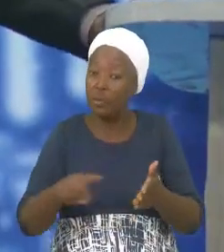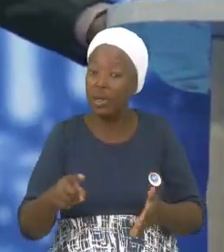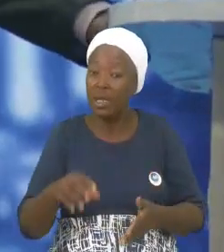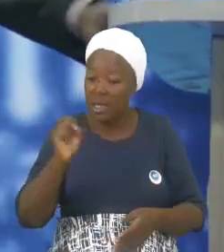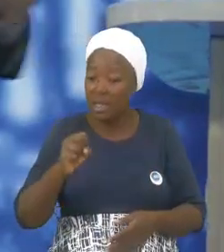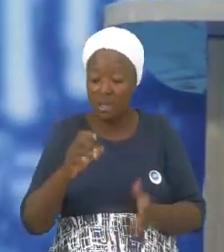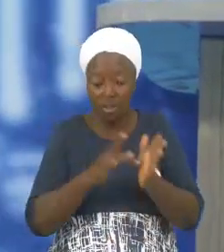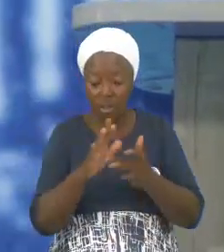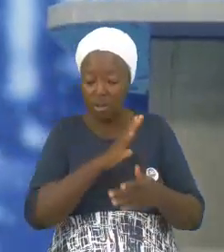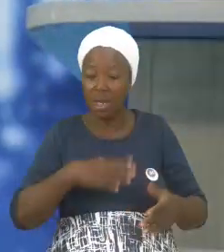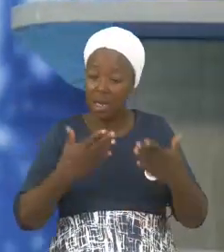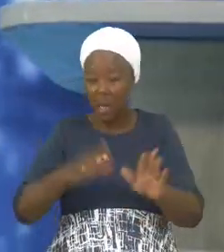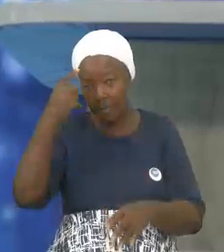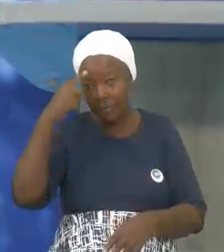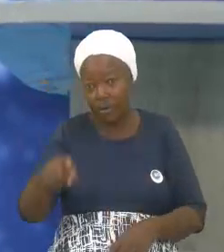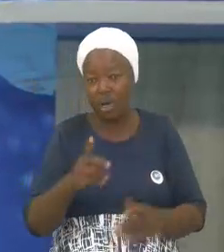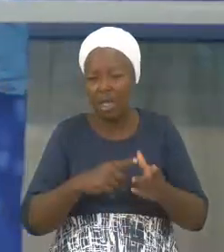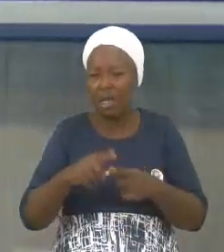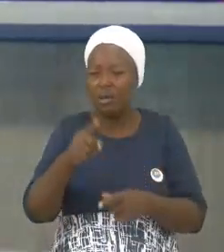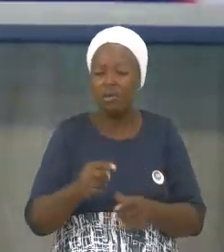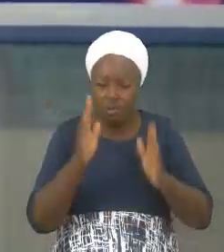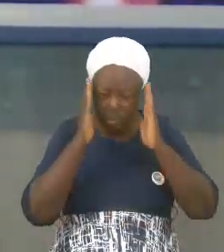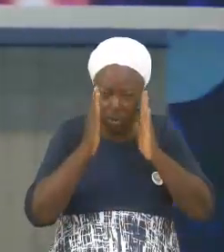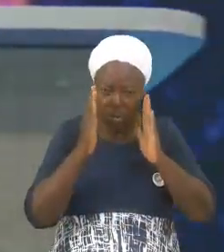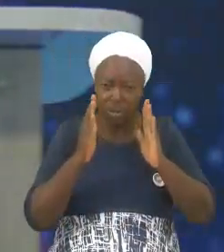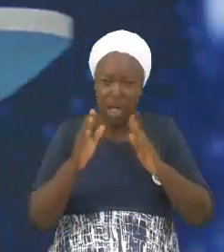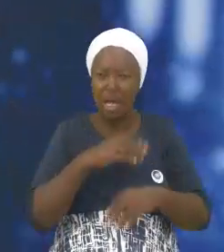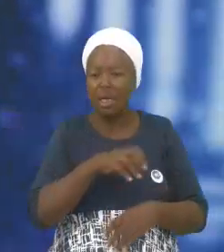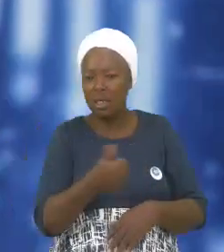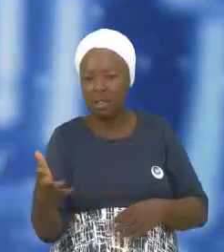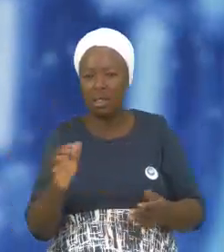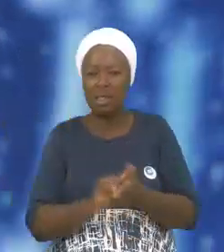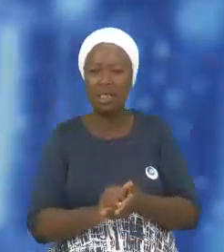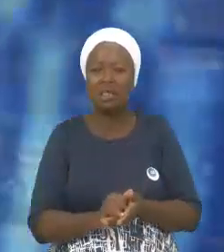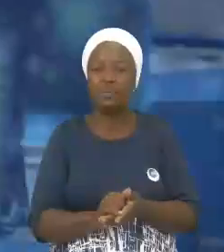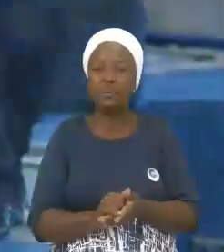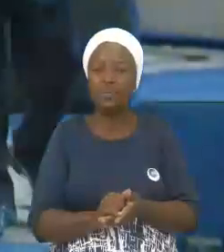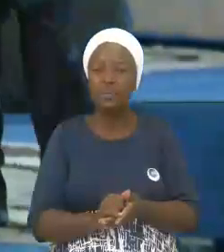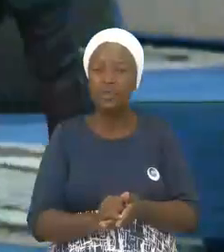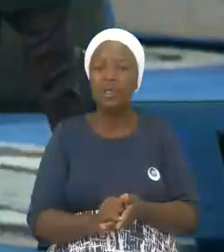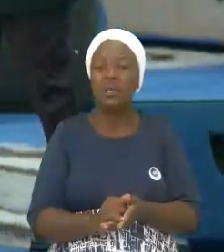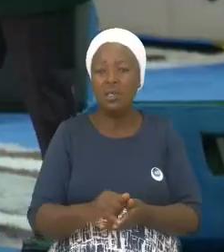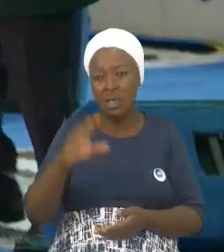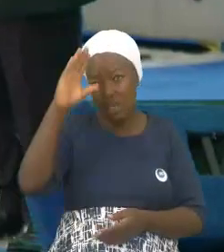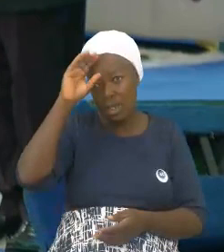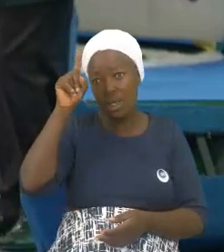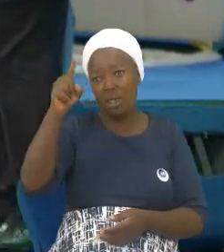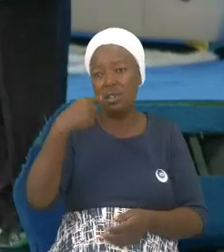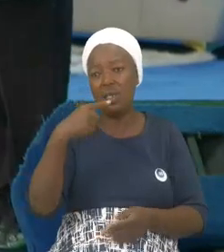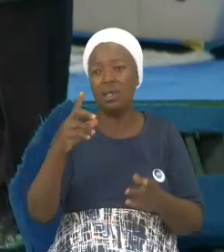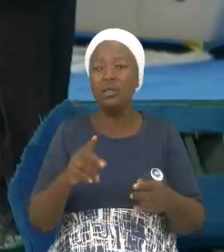you. And you pay attention. And whatsoever he says unto